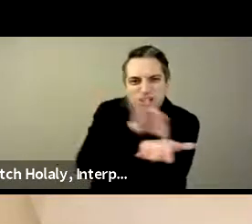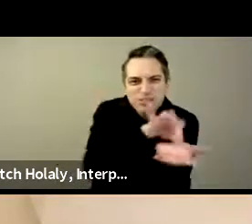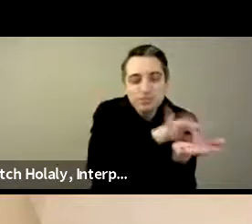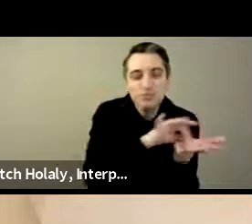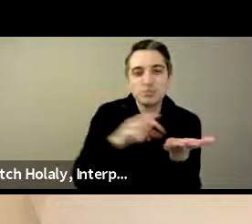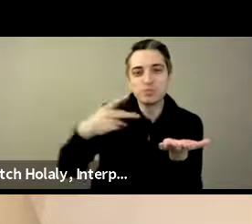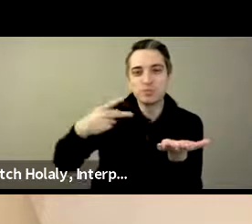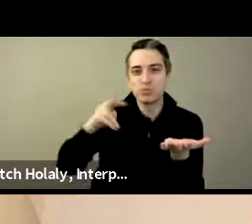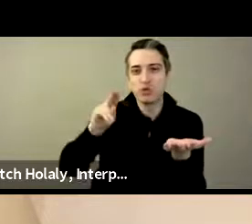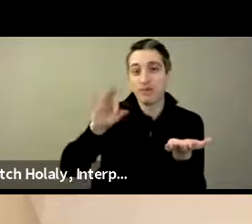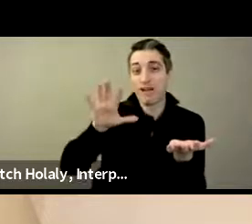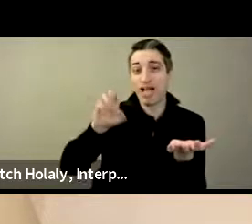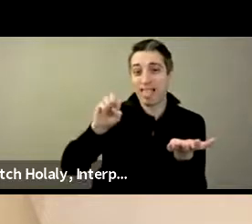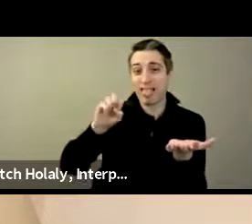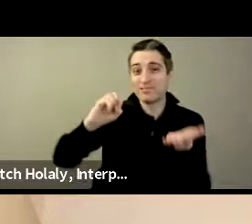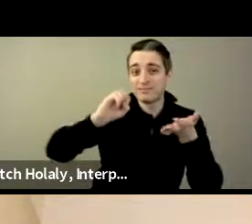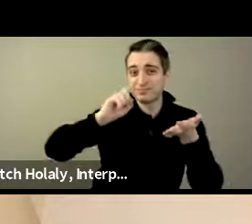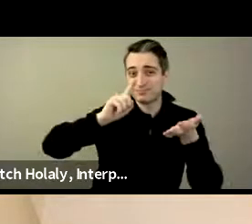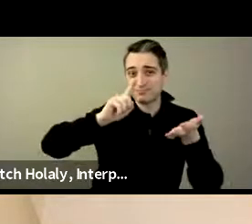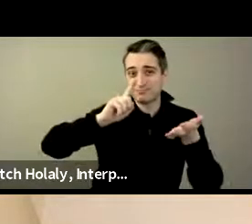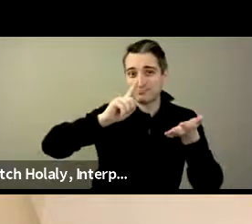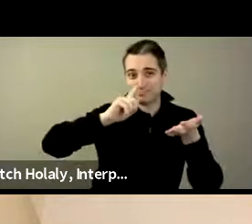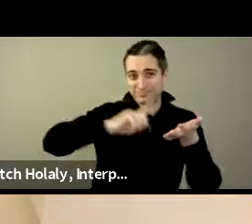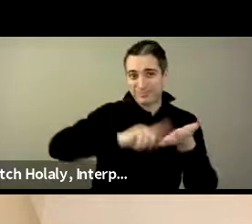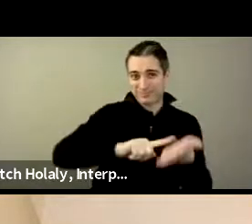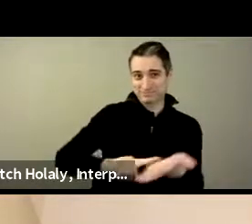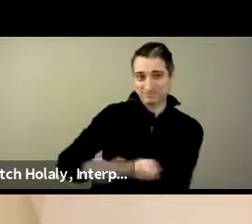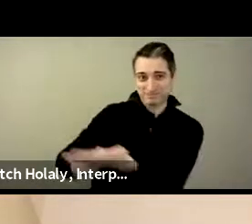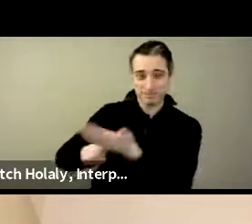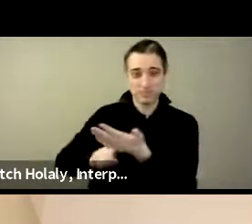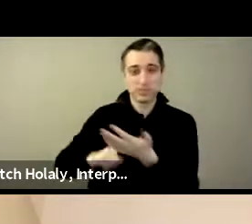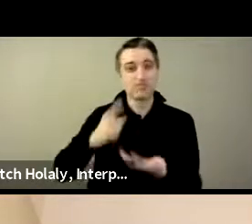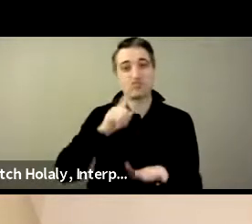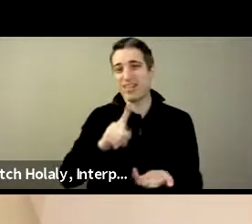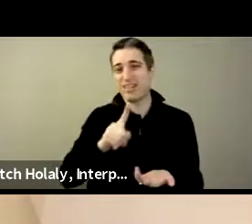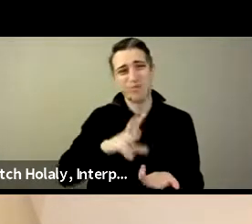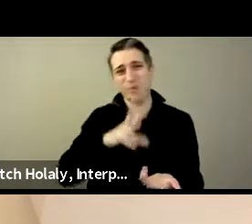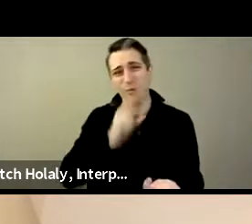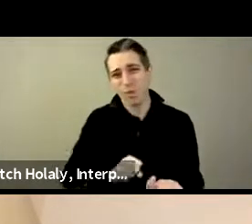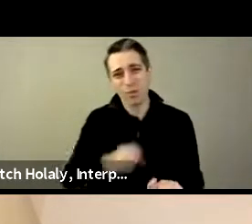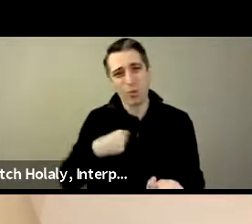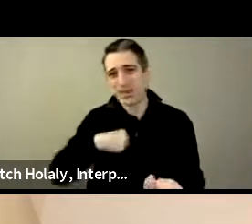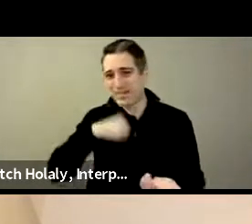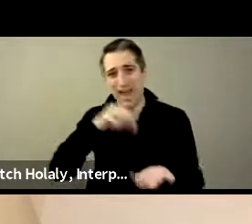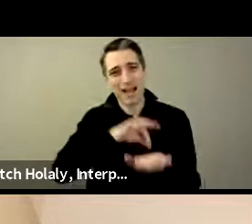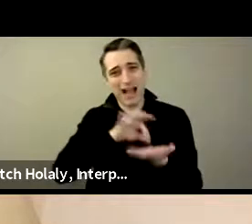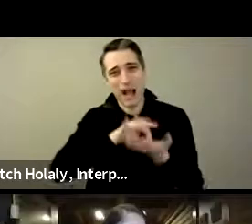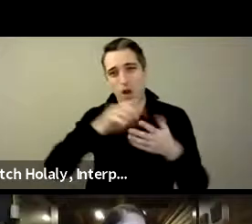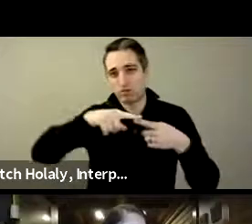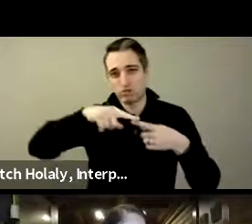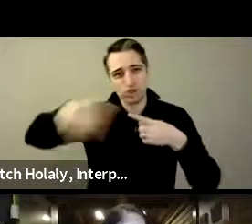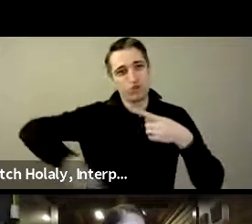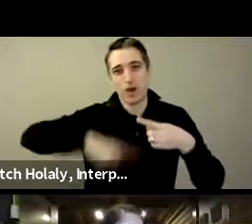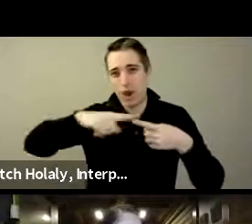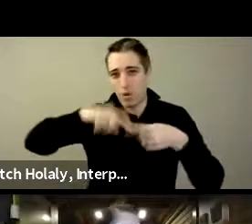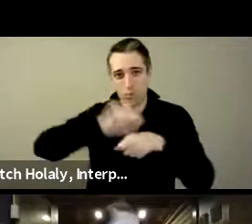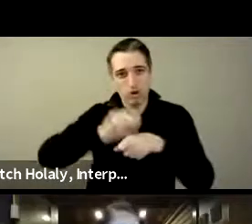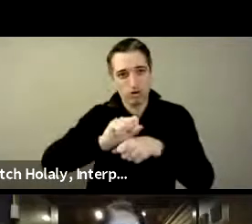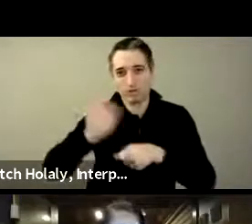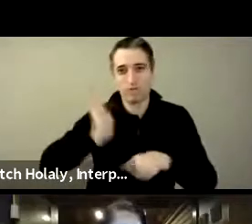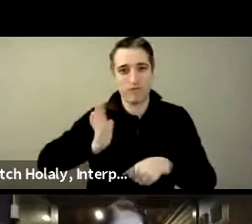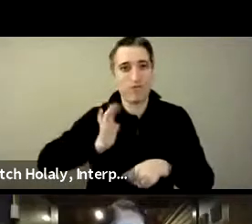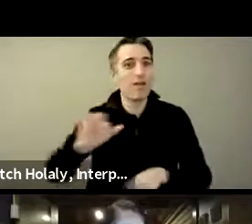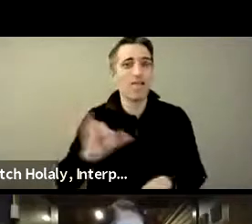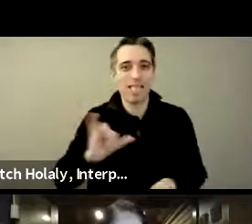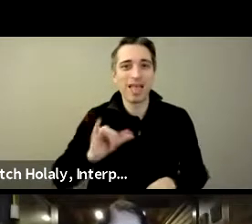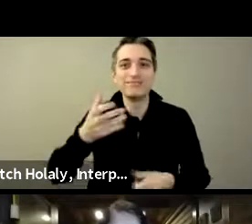For instance, it's just too outdated. We did not count year-round agricultural workers like dairy workers. We